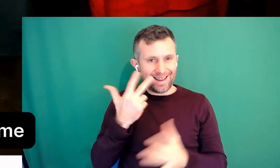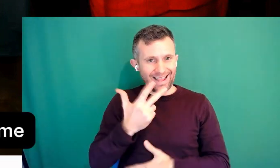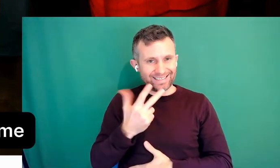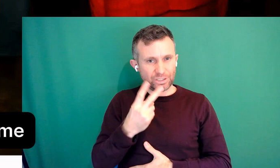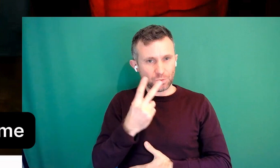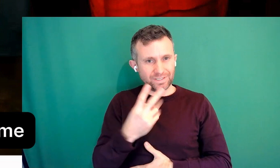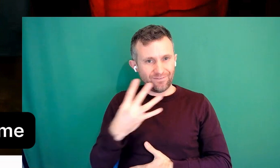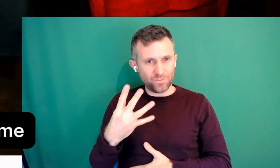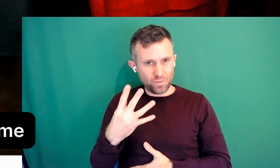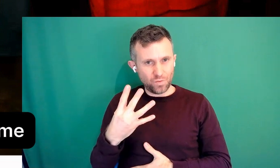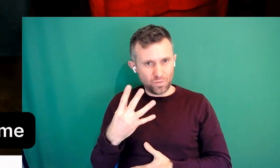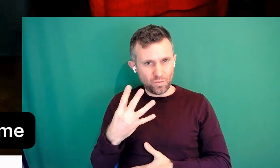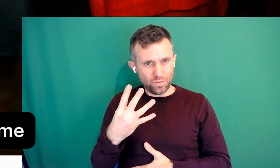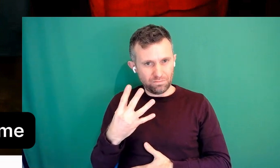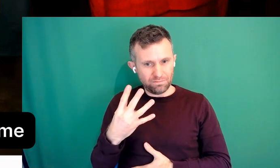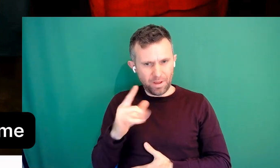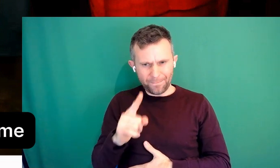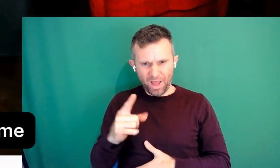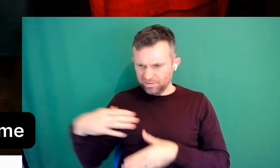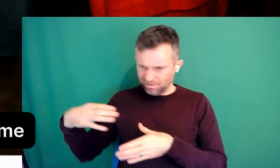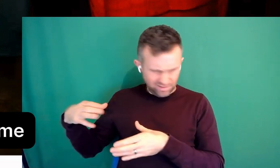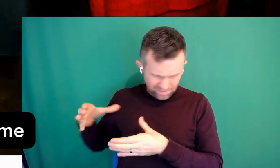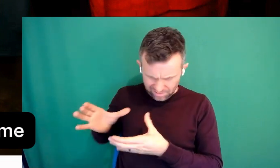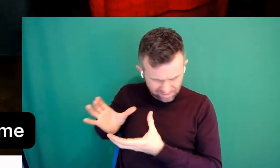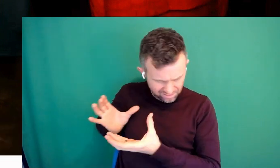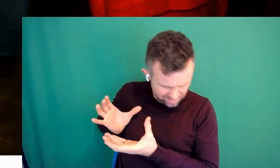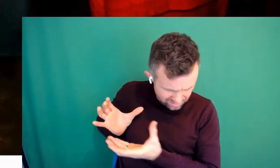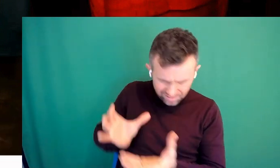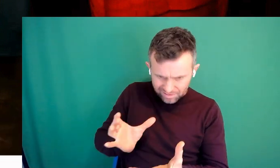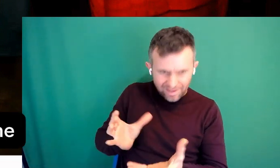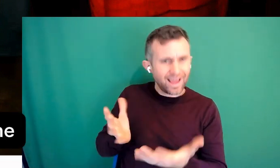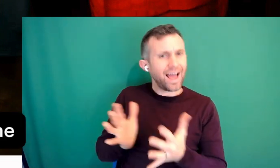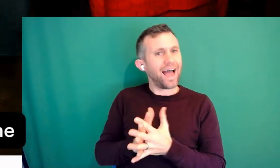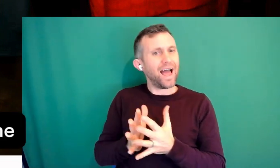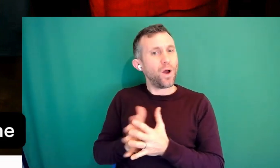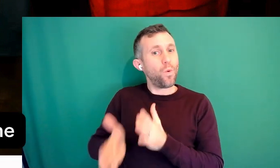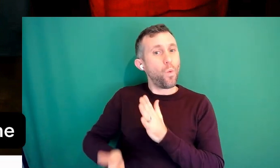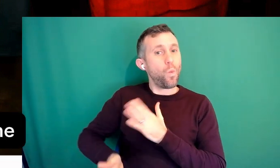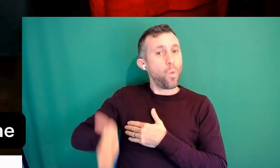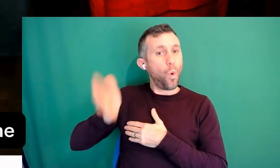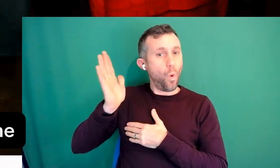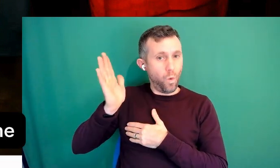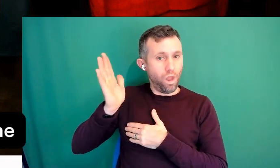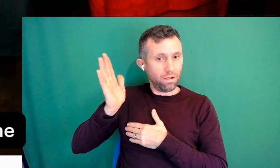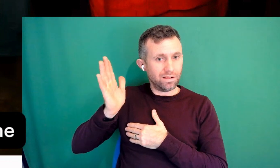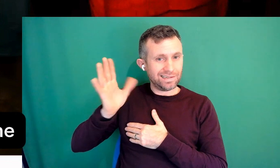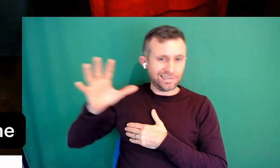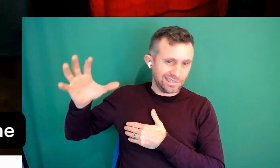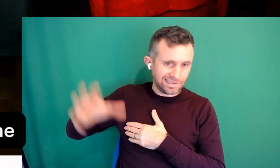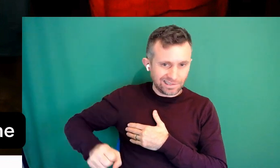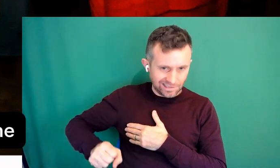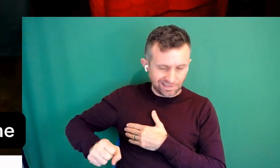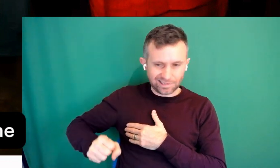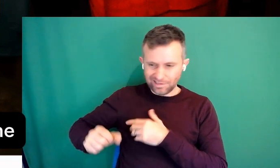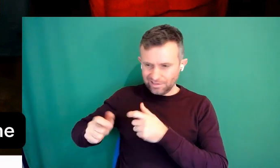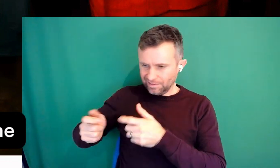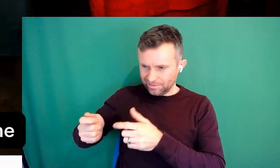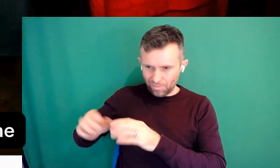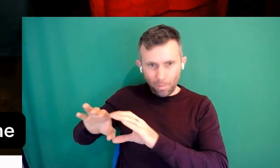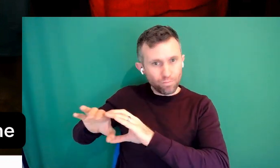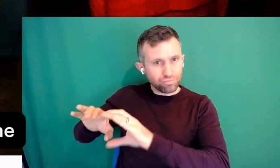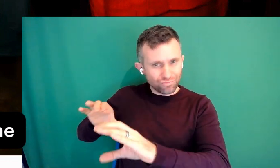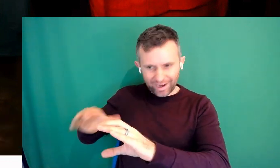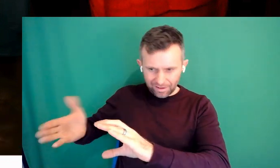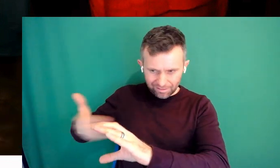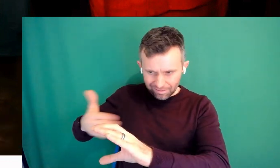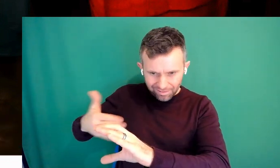After Soane had interred the sarcophagus in his home, he filled the museum with candles and had not